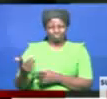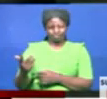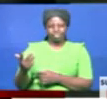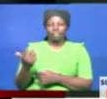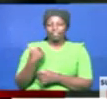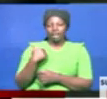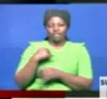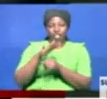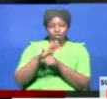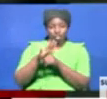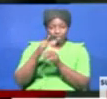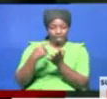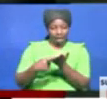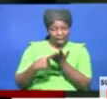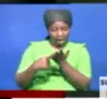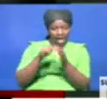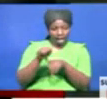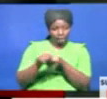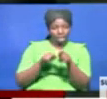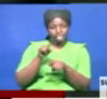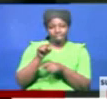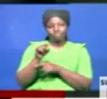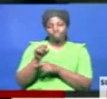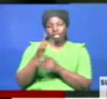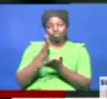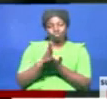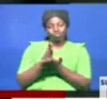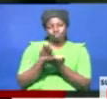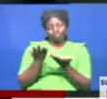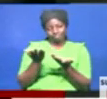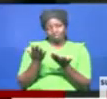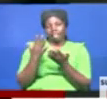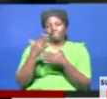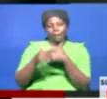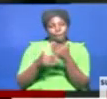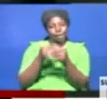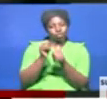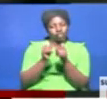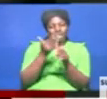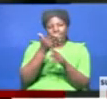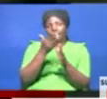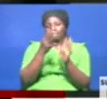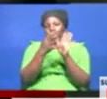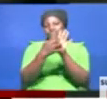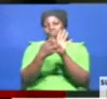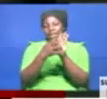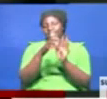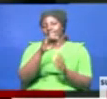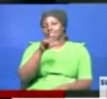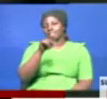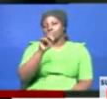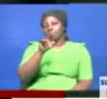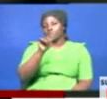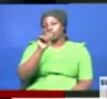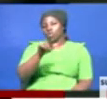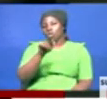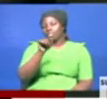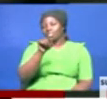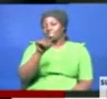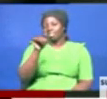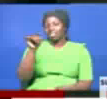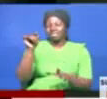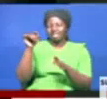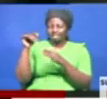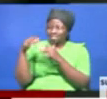of debate on that. Actually, that the materials which were in the portal are not necessarily what was